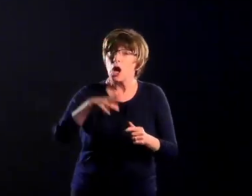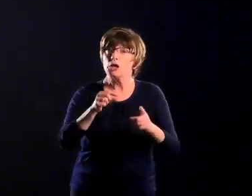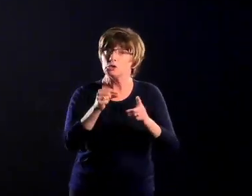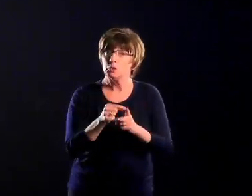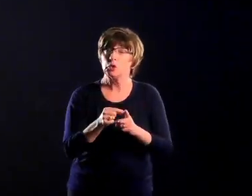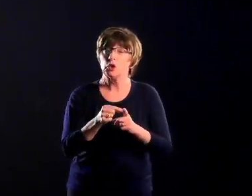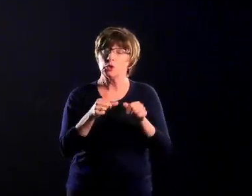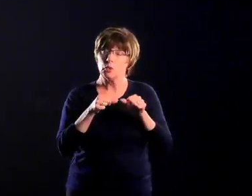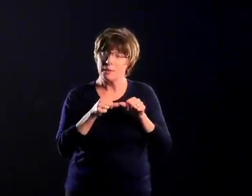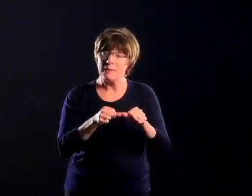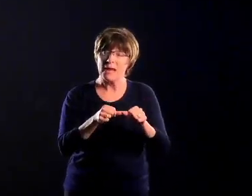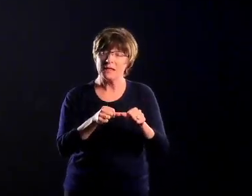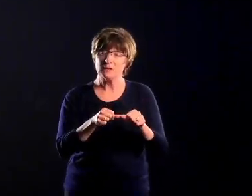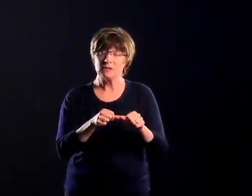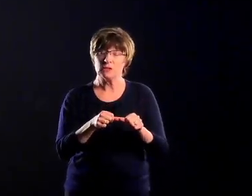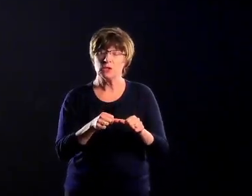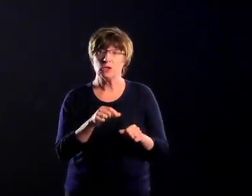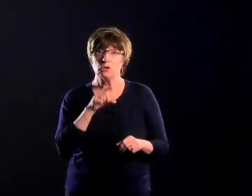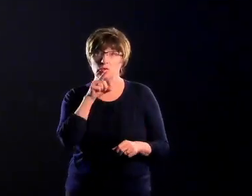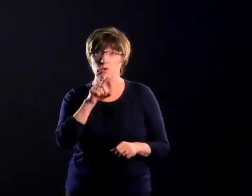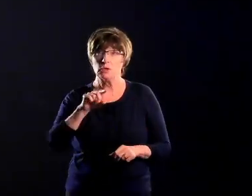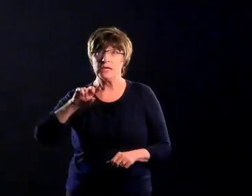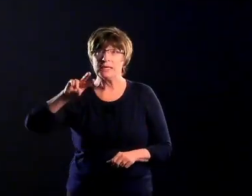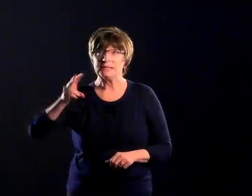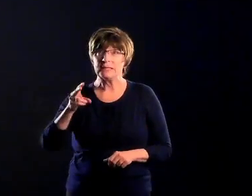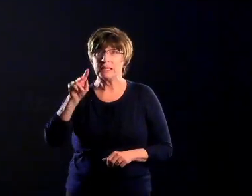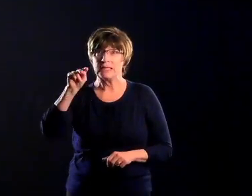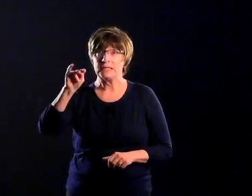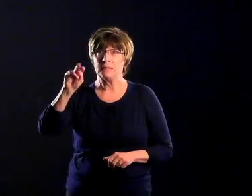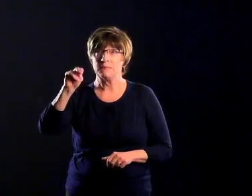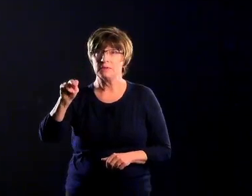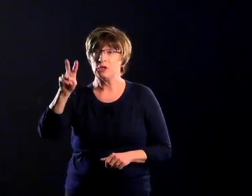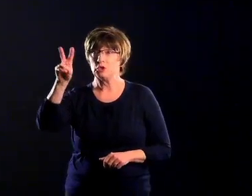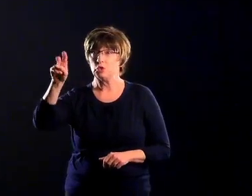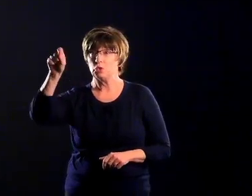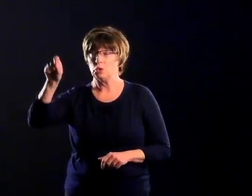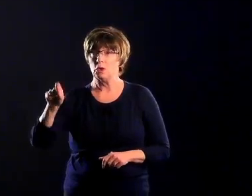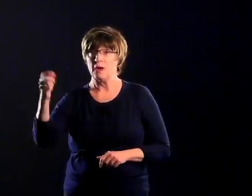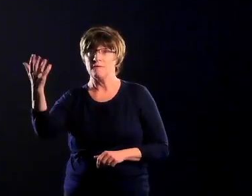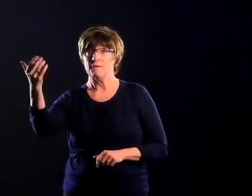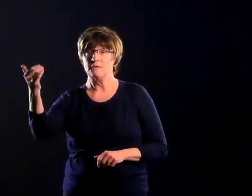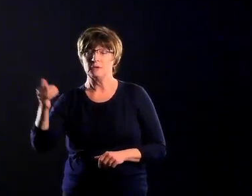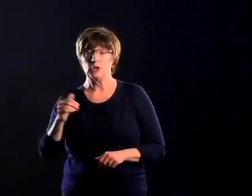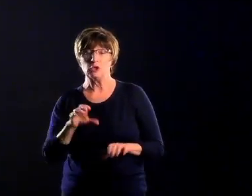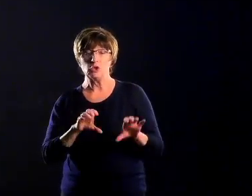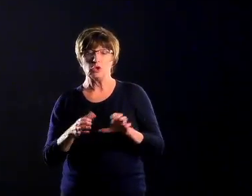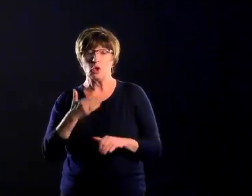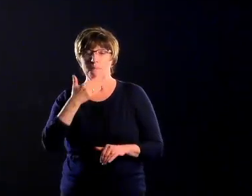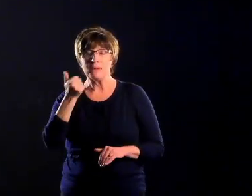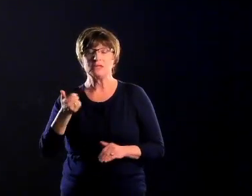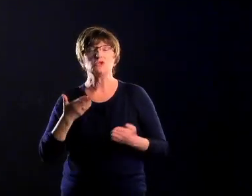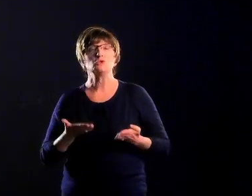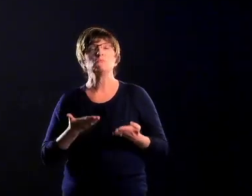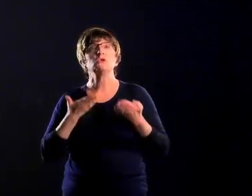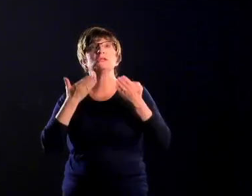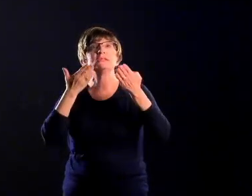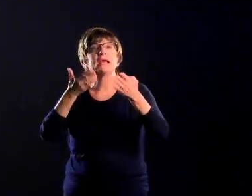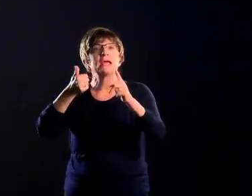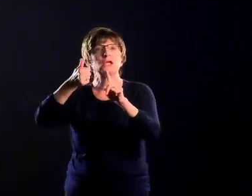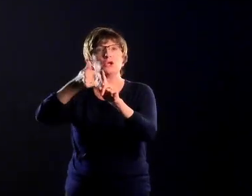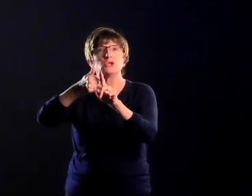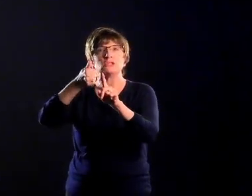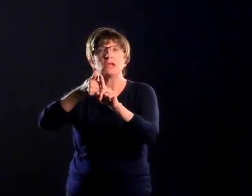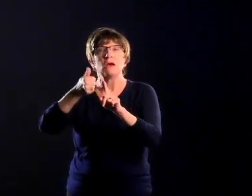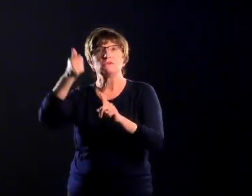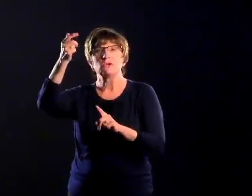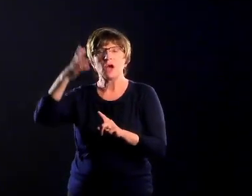2 Timothy 2:15 says, "Do your best to present yourself to God as one approved,